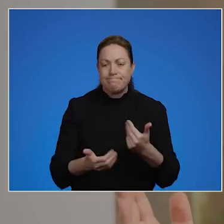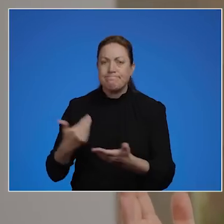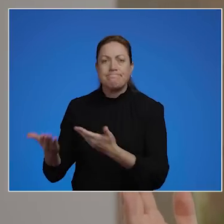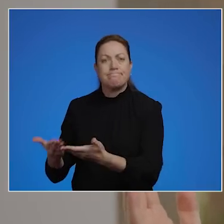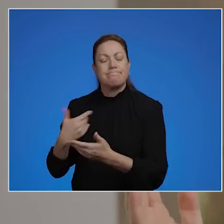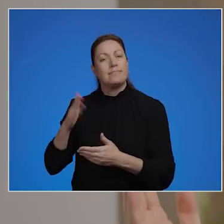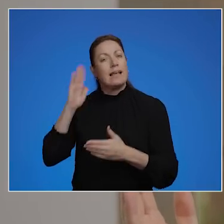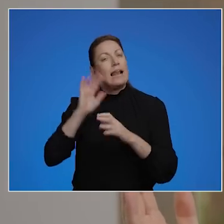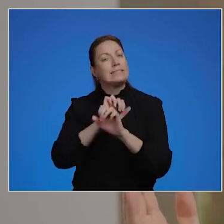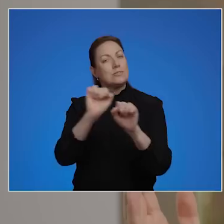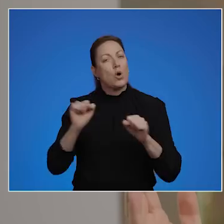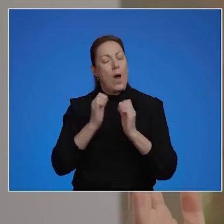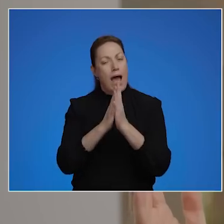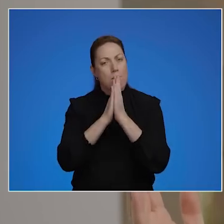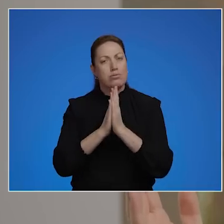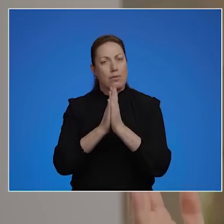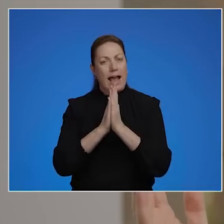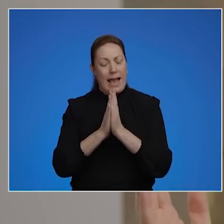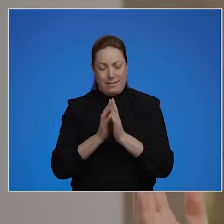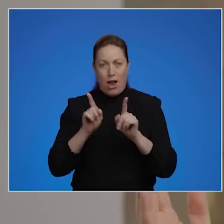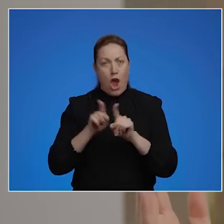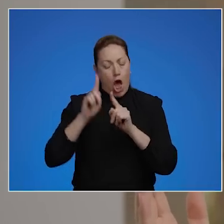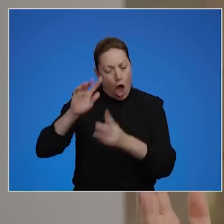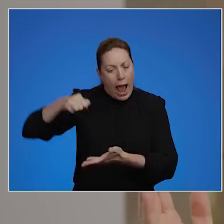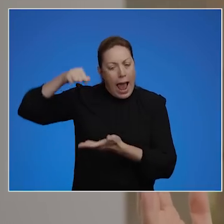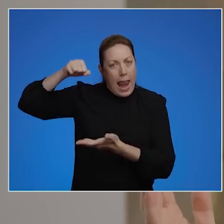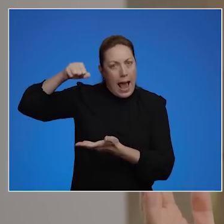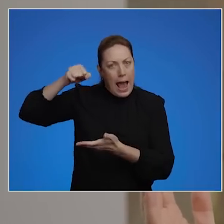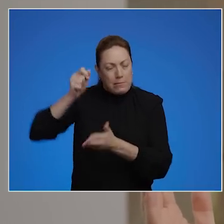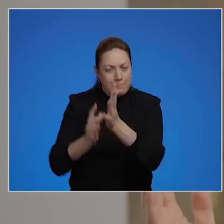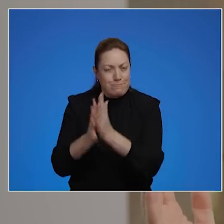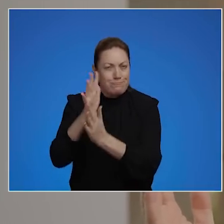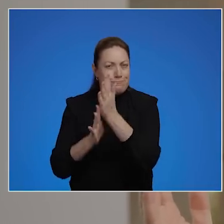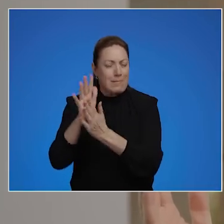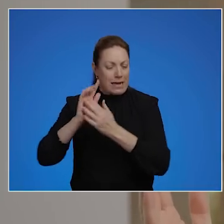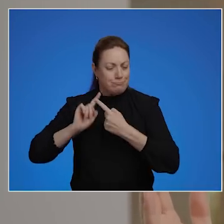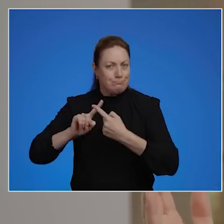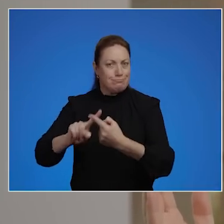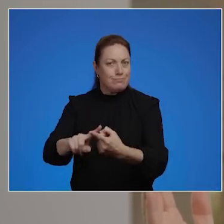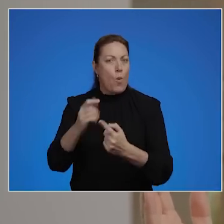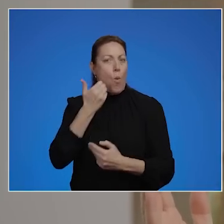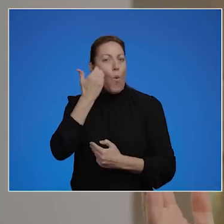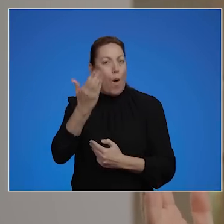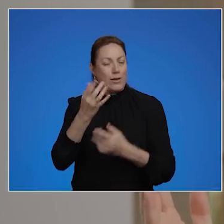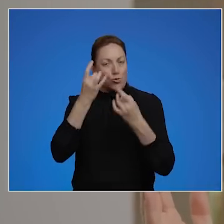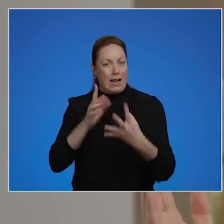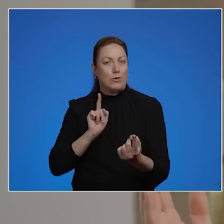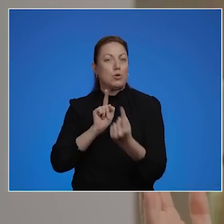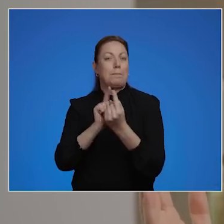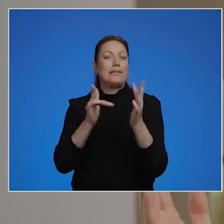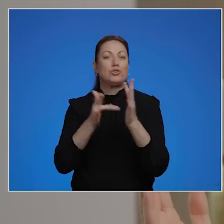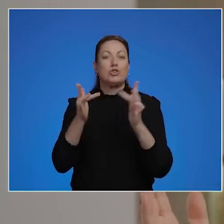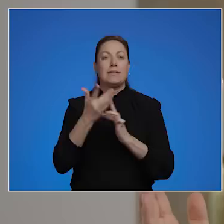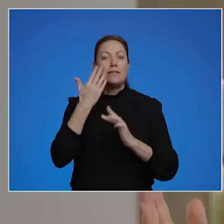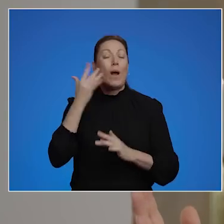others. Hear our prayers and keep our lamps burning brightly that we may be ready to meet your Son